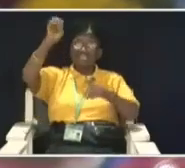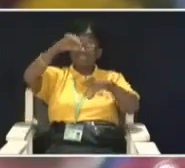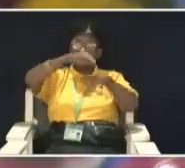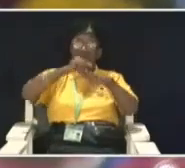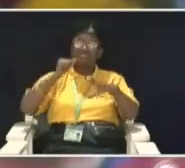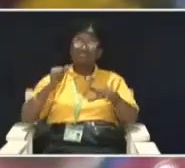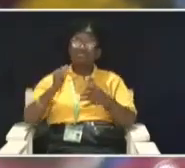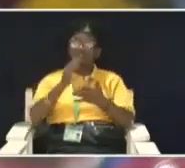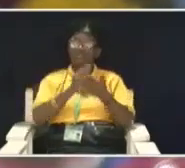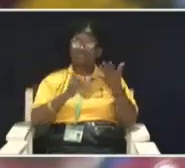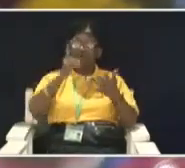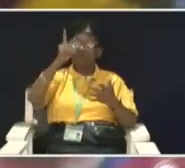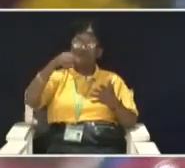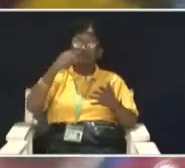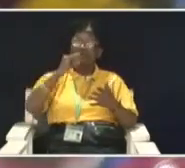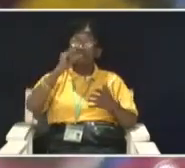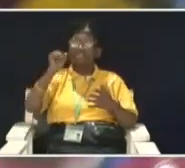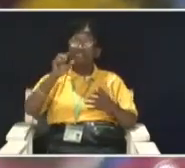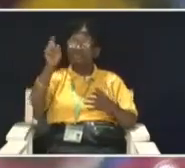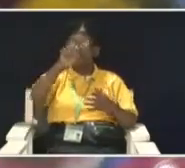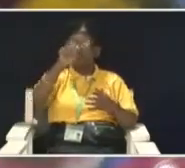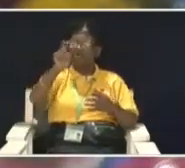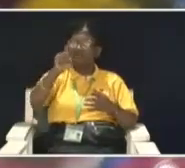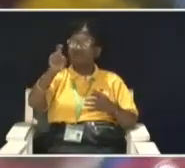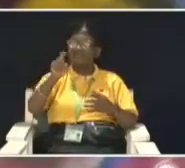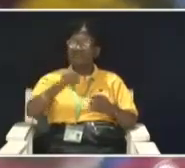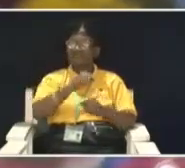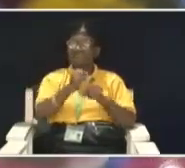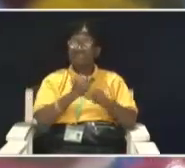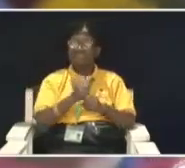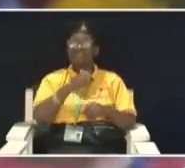is 100 years old an infant.